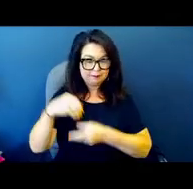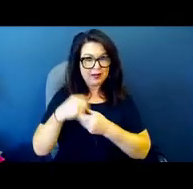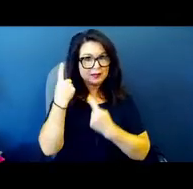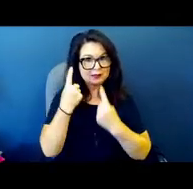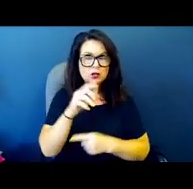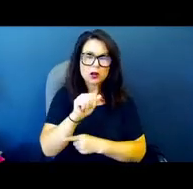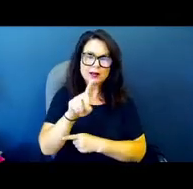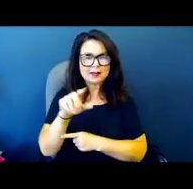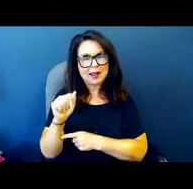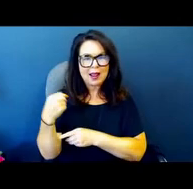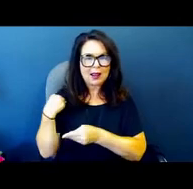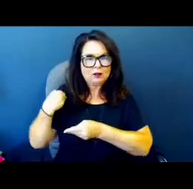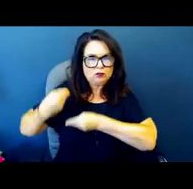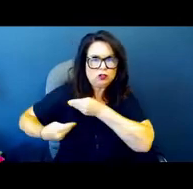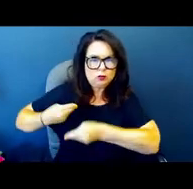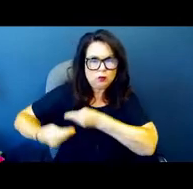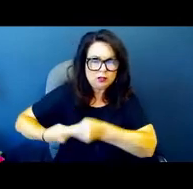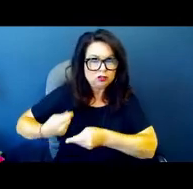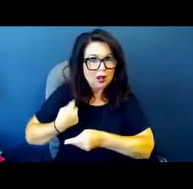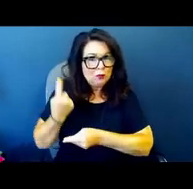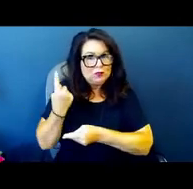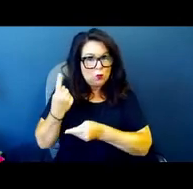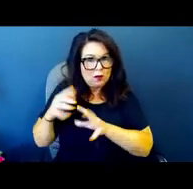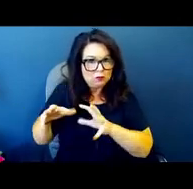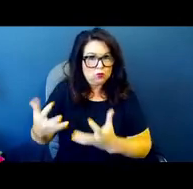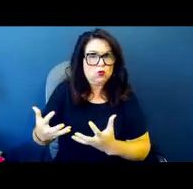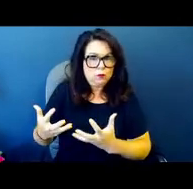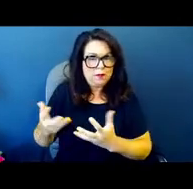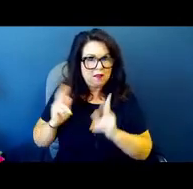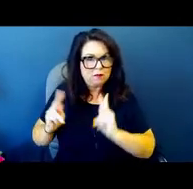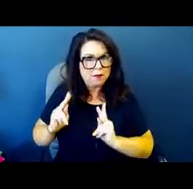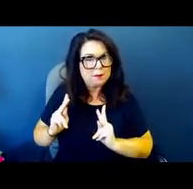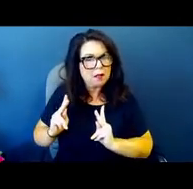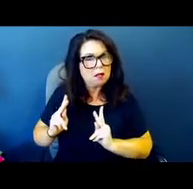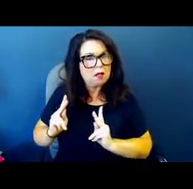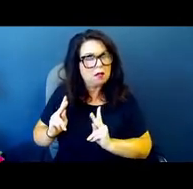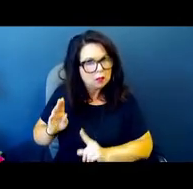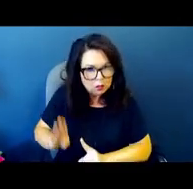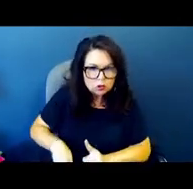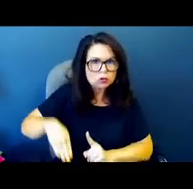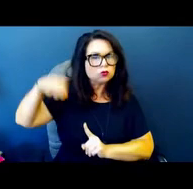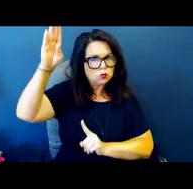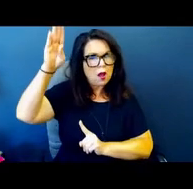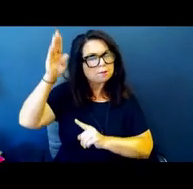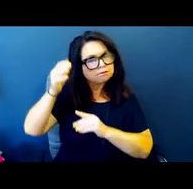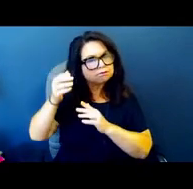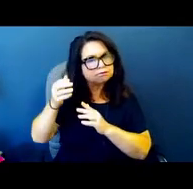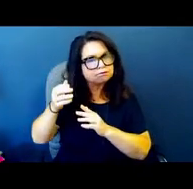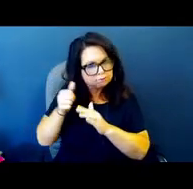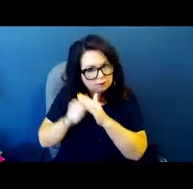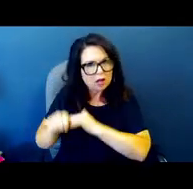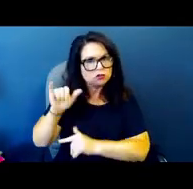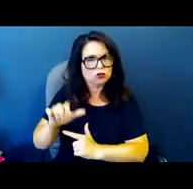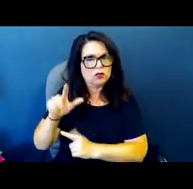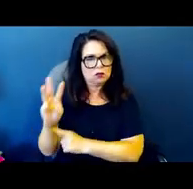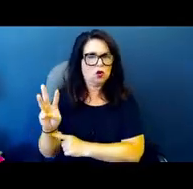means the group of people that grew up with the law, meaning that we didn't